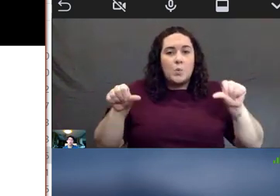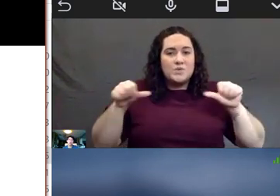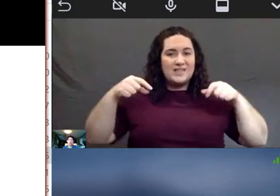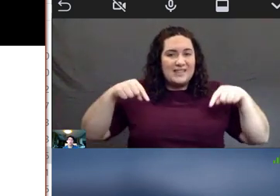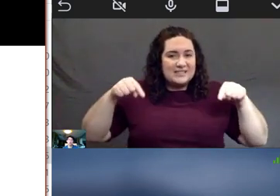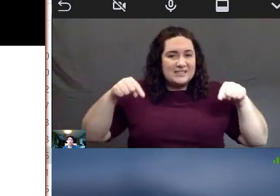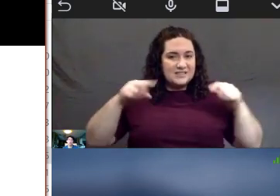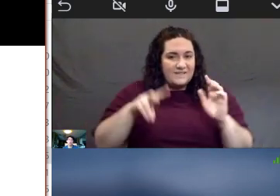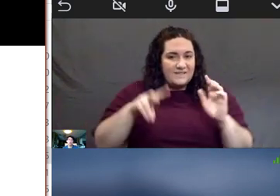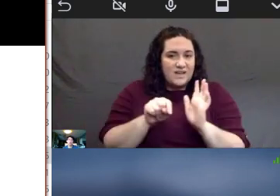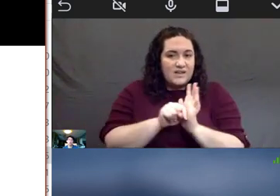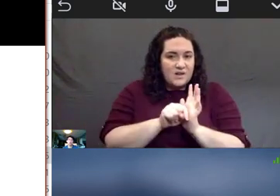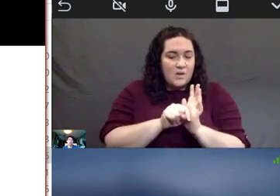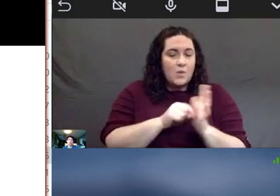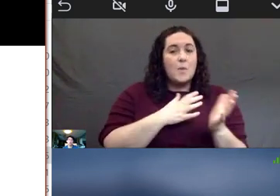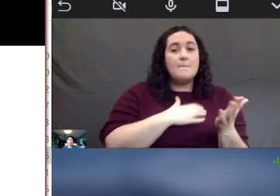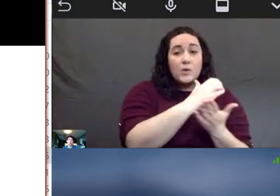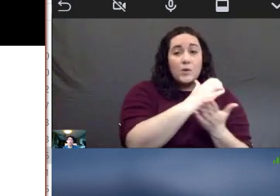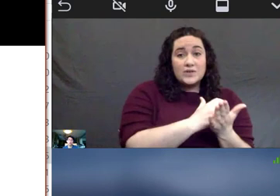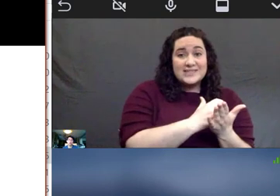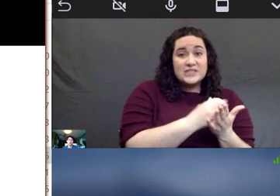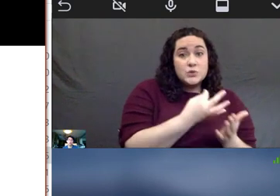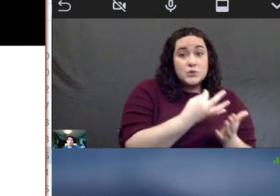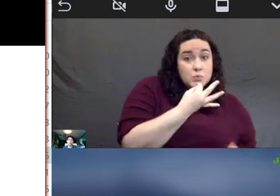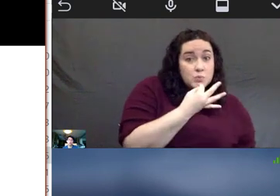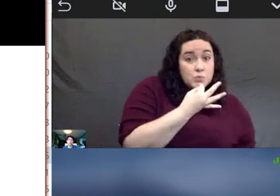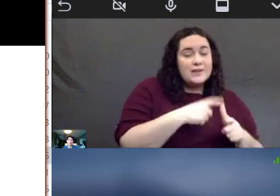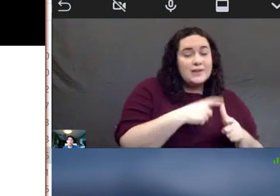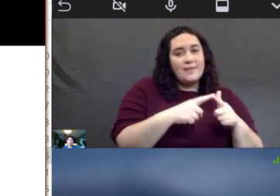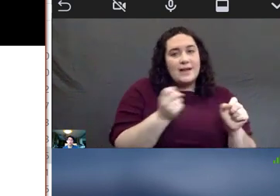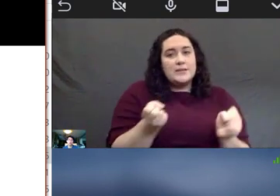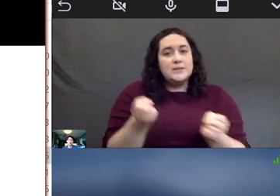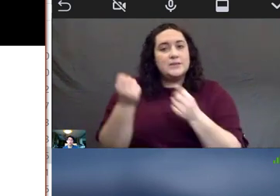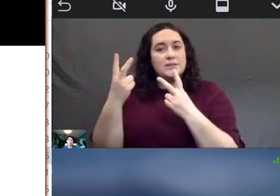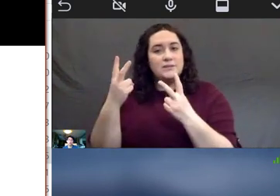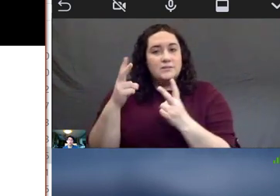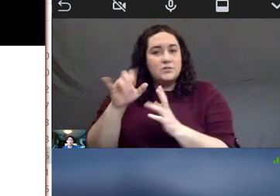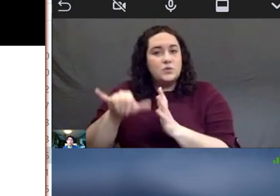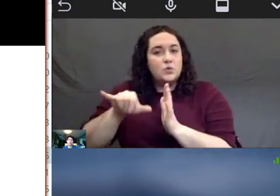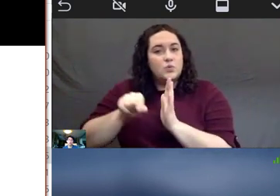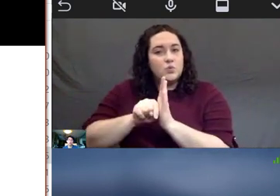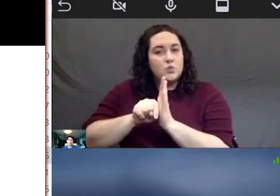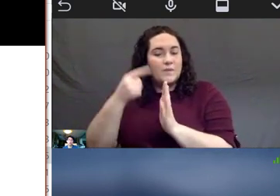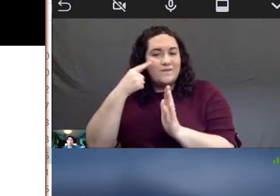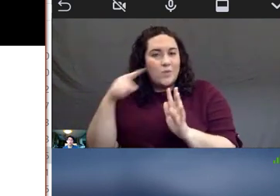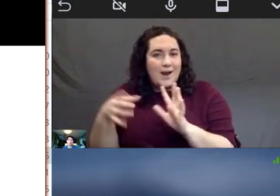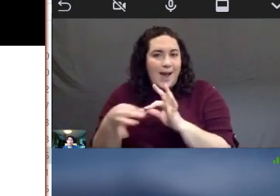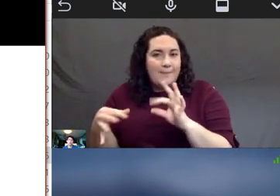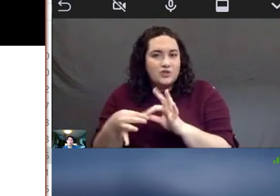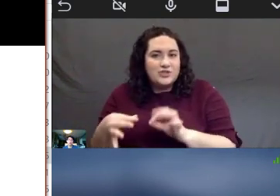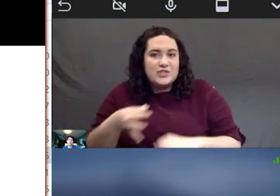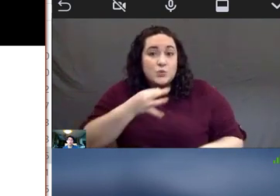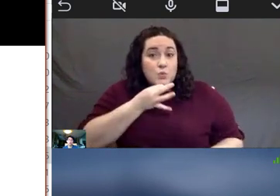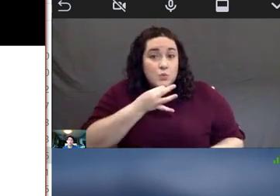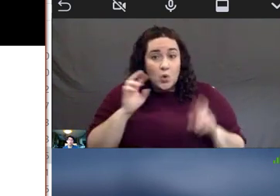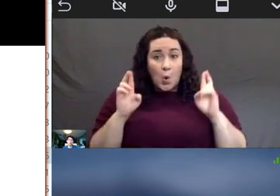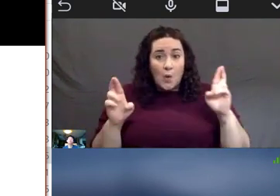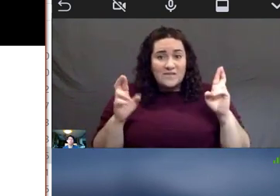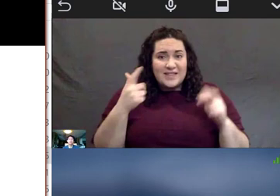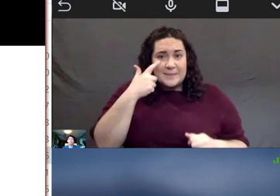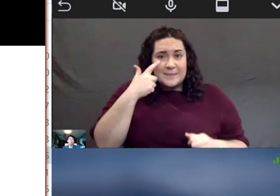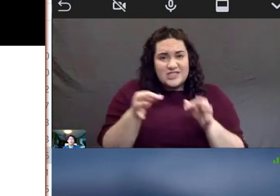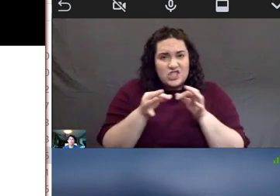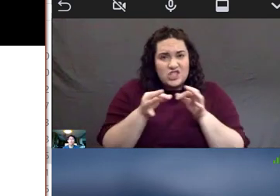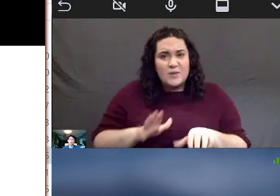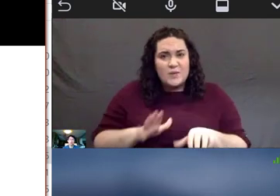it up on YouTube, and we'll work on getting the TAs to caption it. So I'm hoping that because we have the interpreter in the video, that that makes it